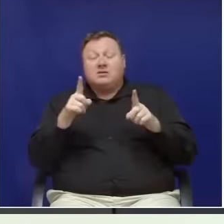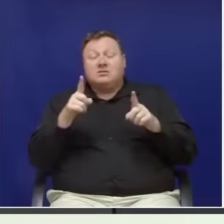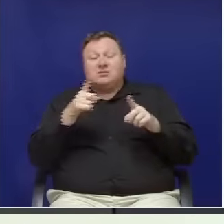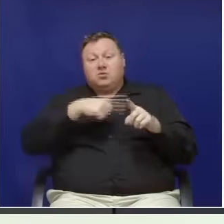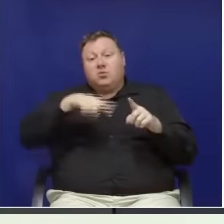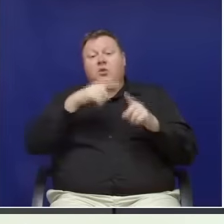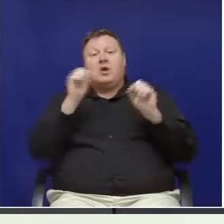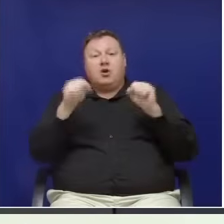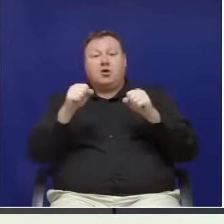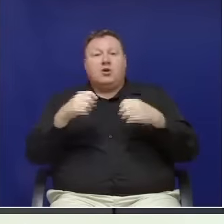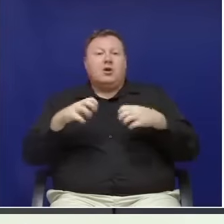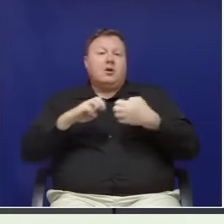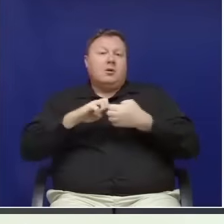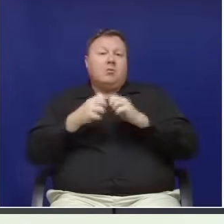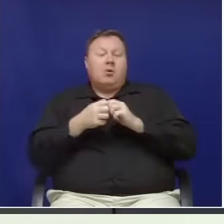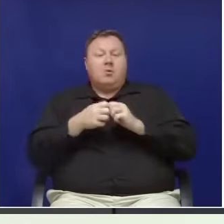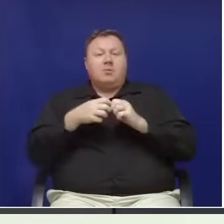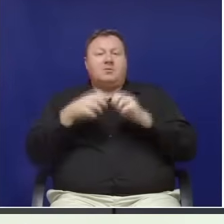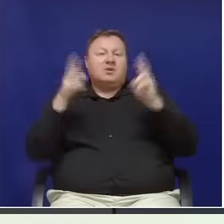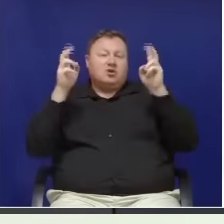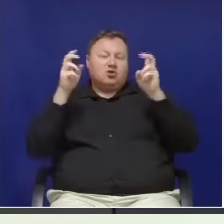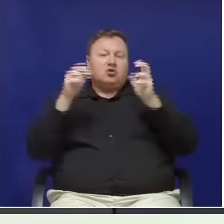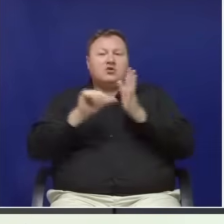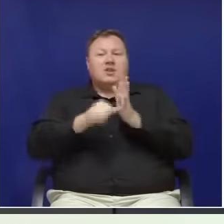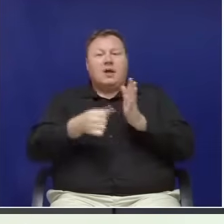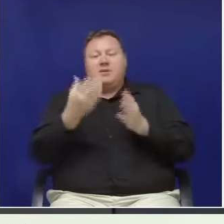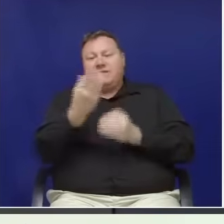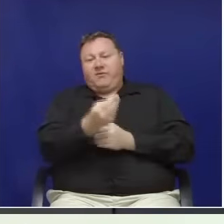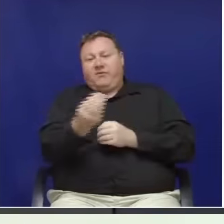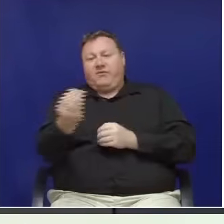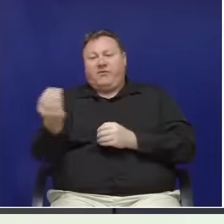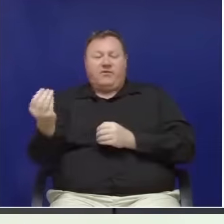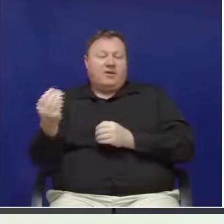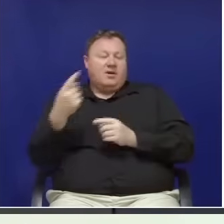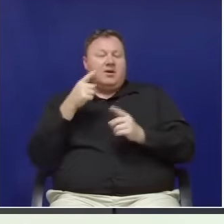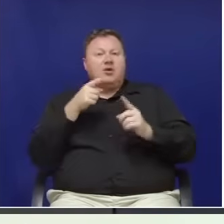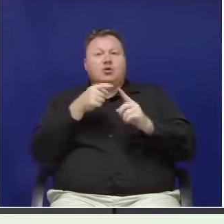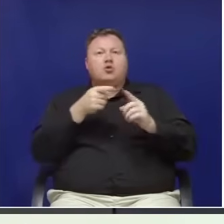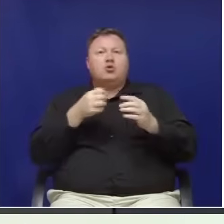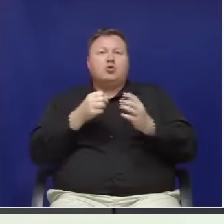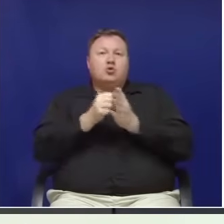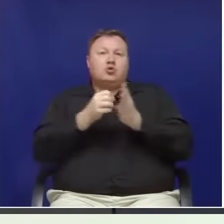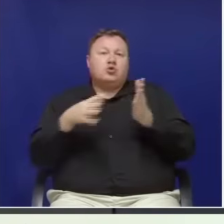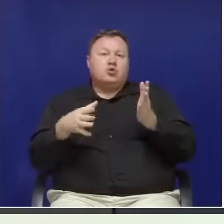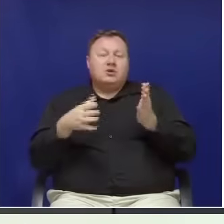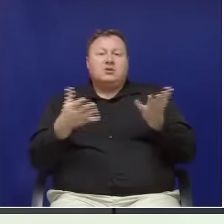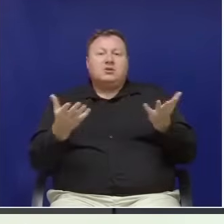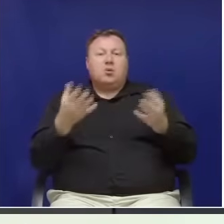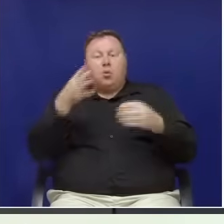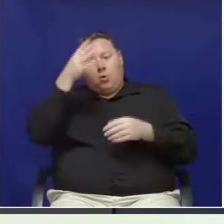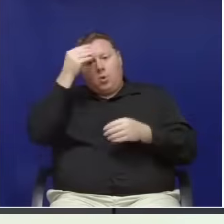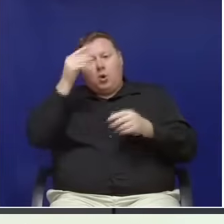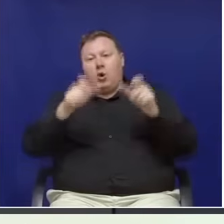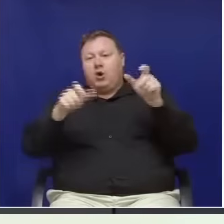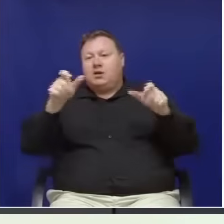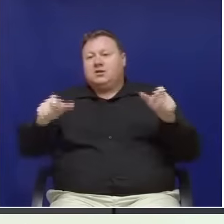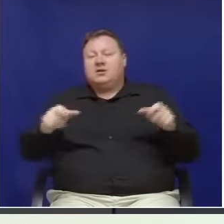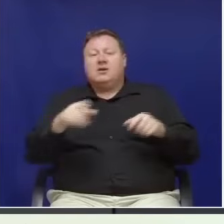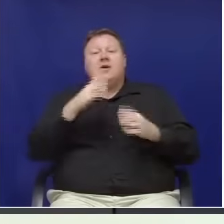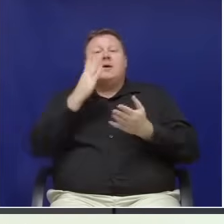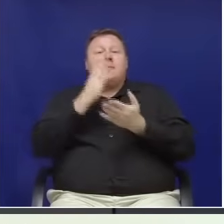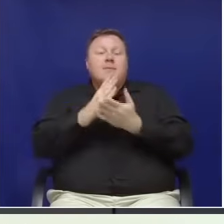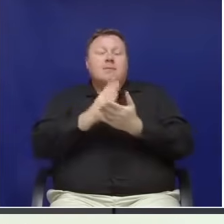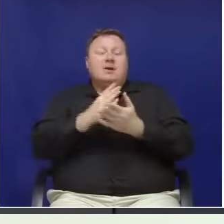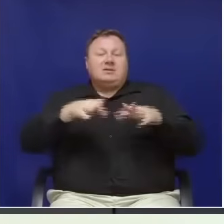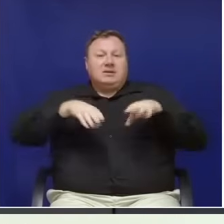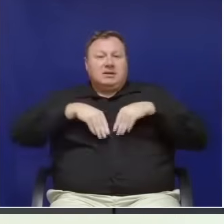is problems with the issue of stipends to the students and the learnership, as much as we appreciate it.